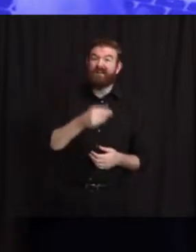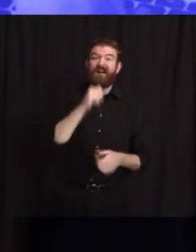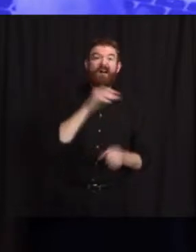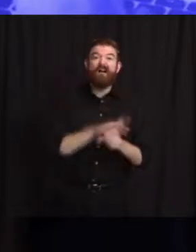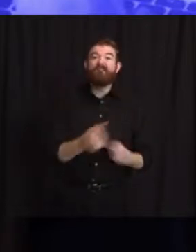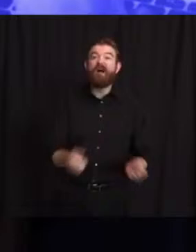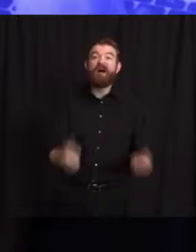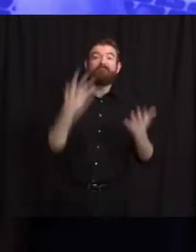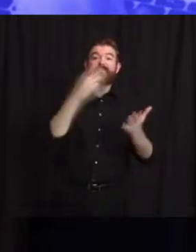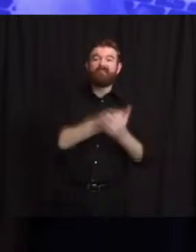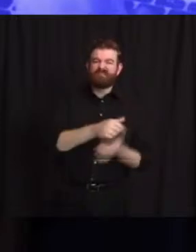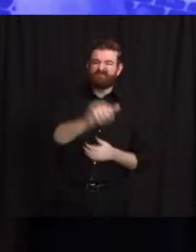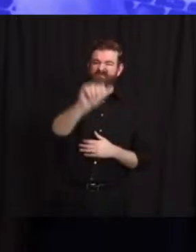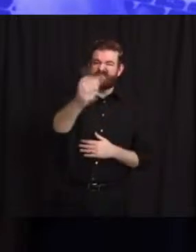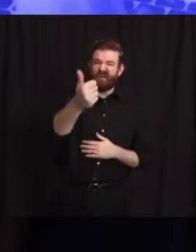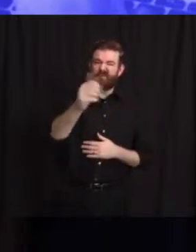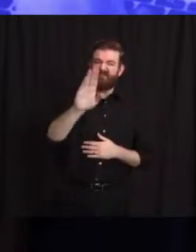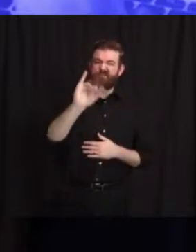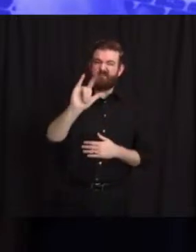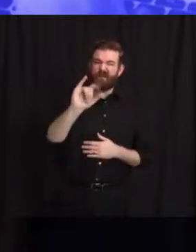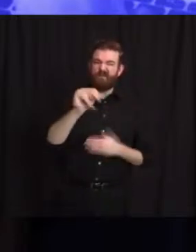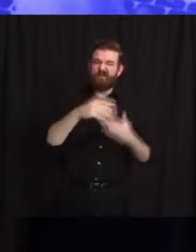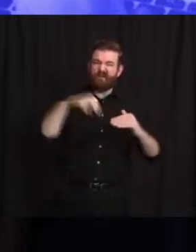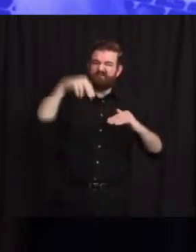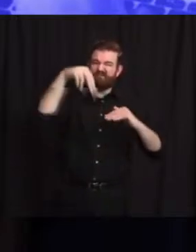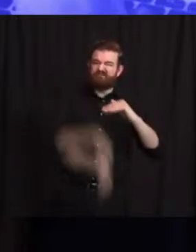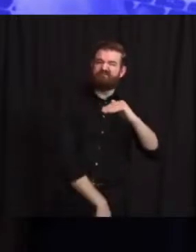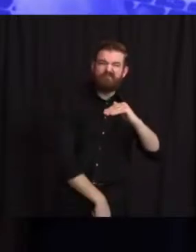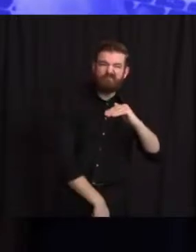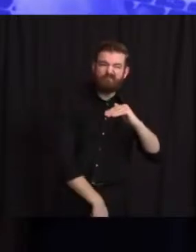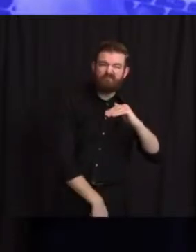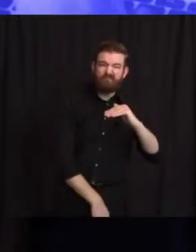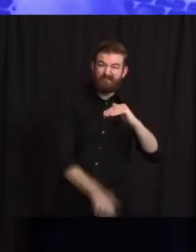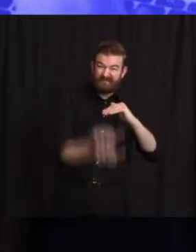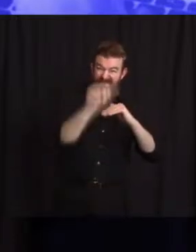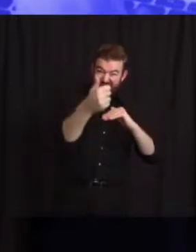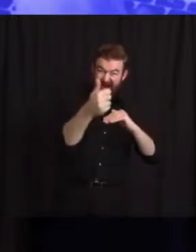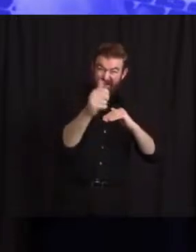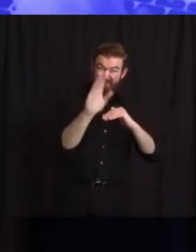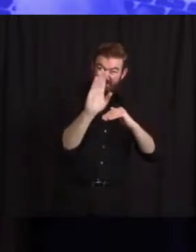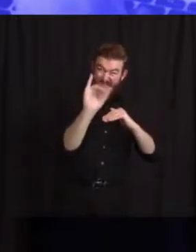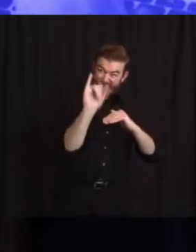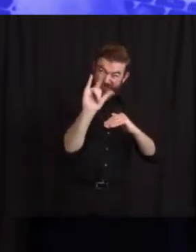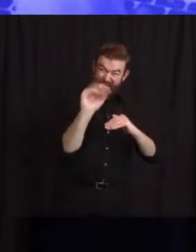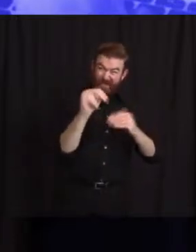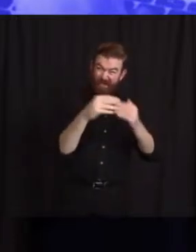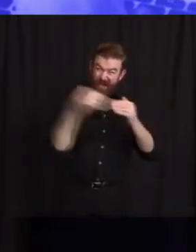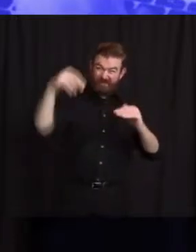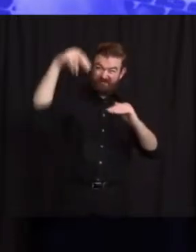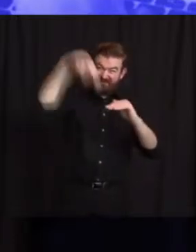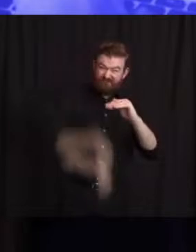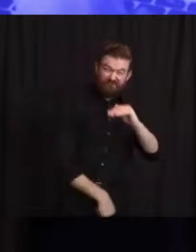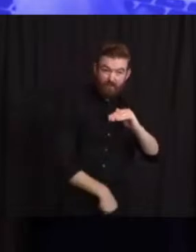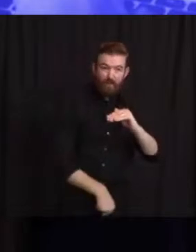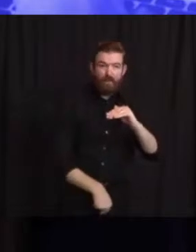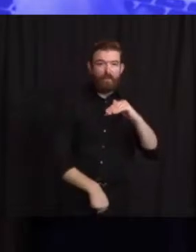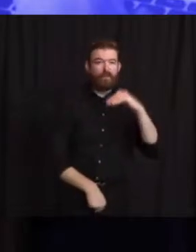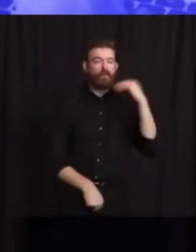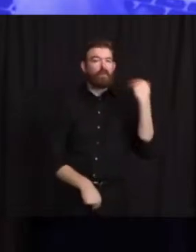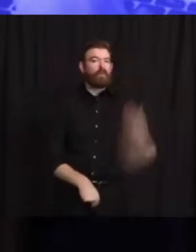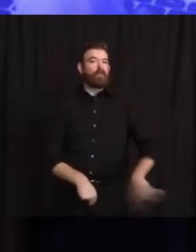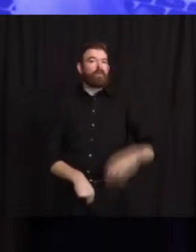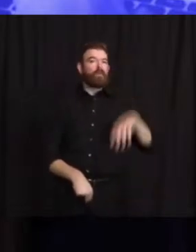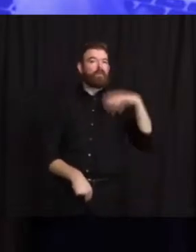next June. $10 billion. That is a jaw-dropping figure. And while there are many moving